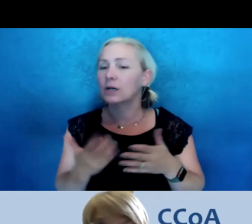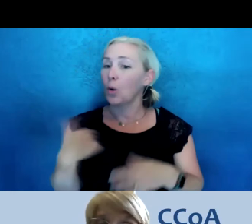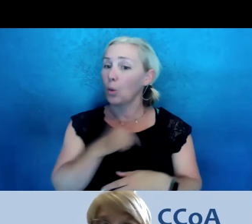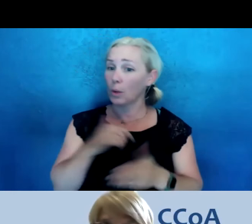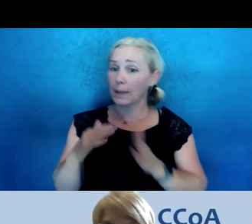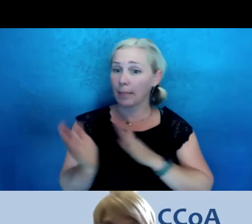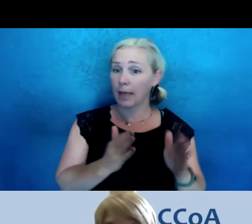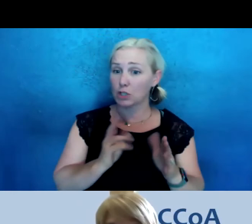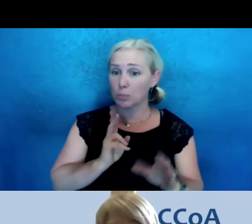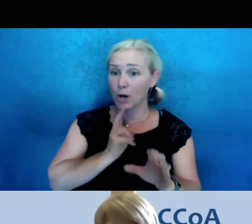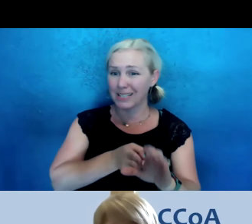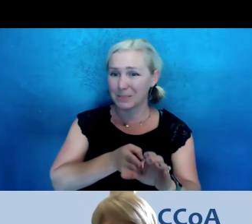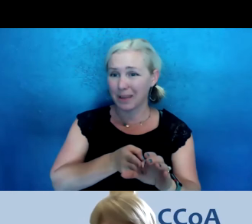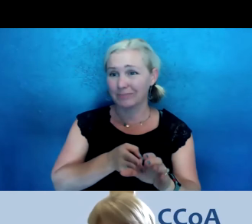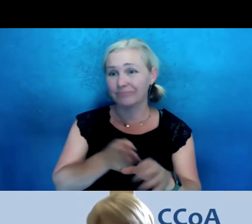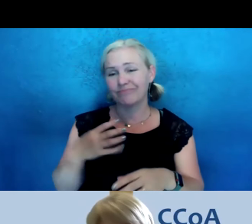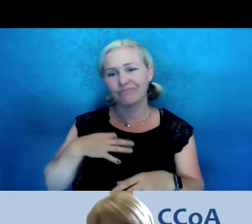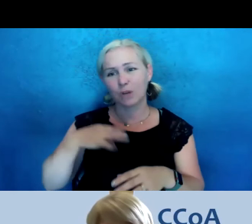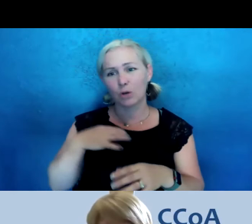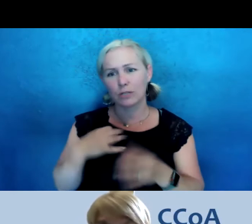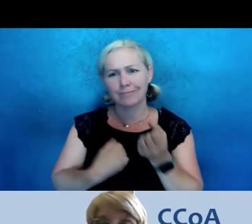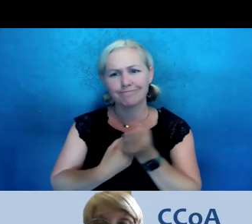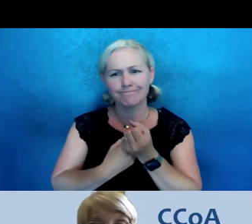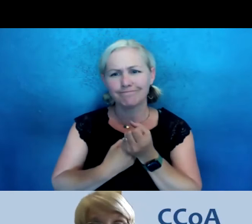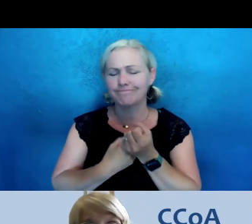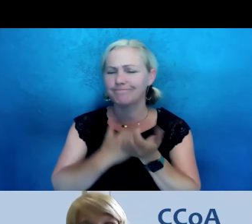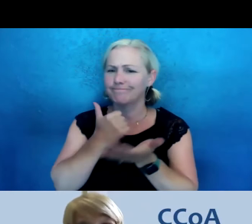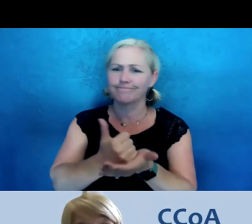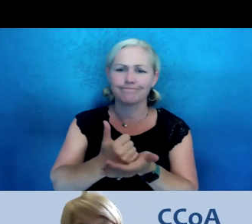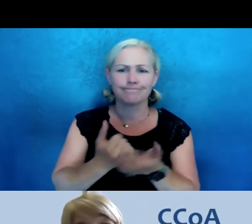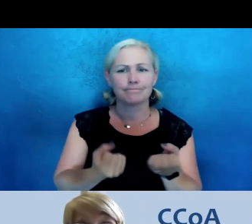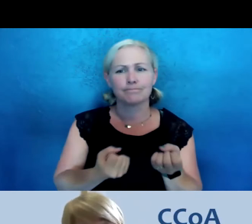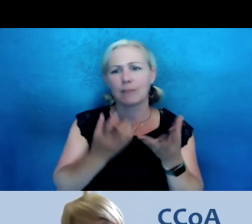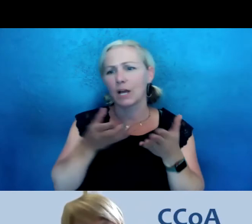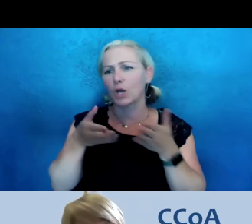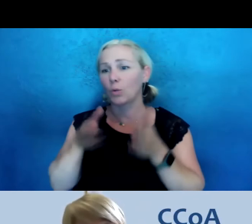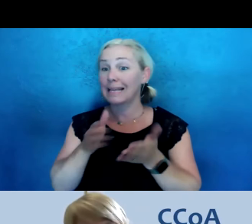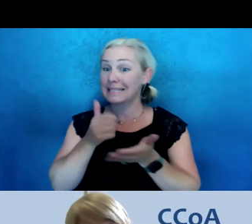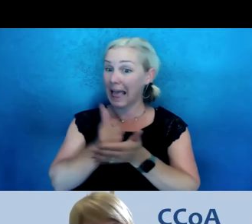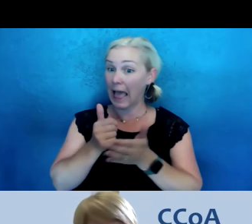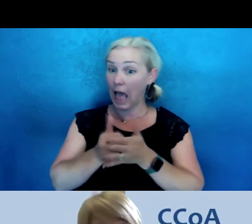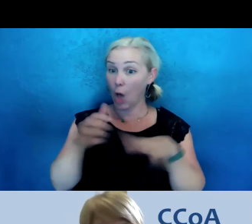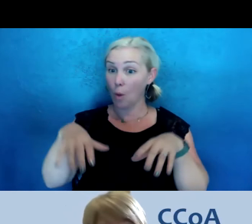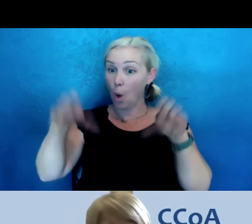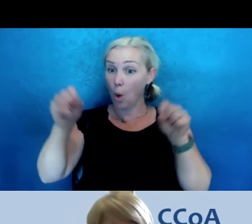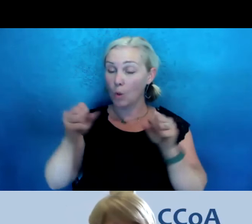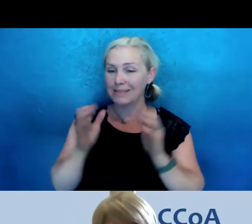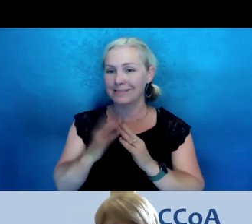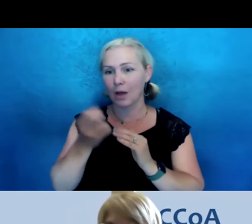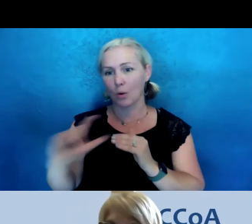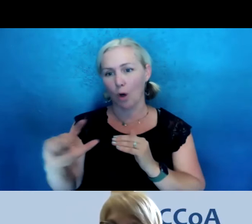participate, and we volunteered to assist in a number of ways, including helping to host those town halls over the summer and